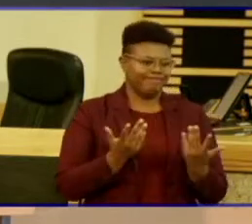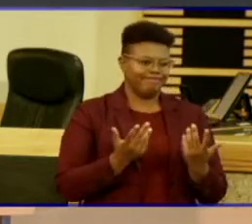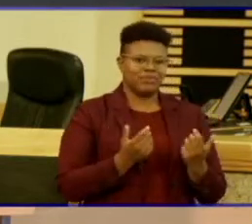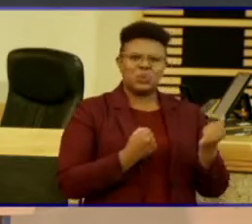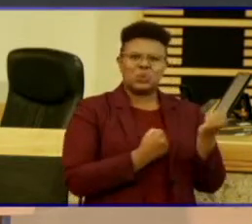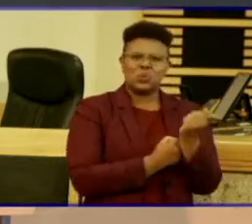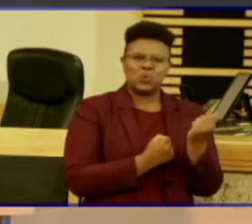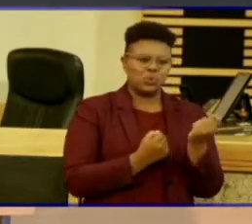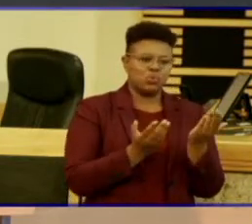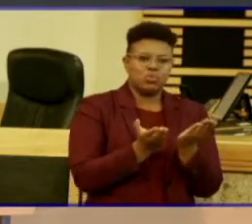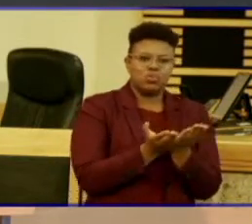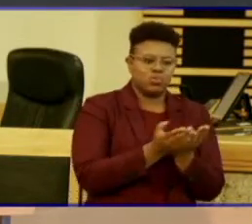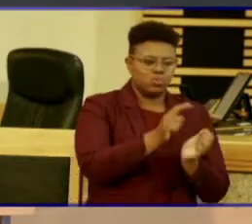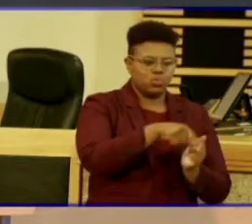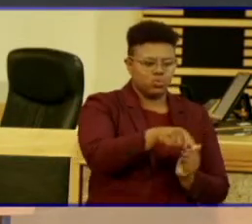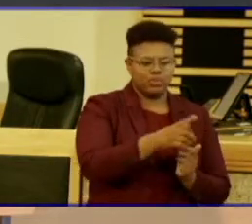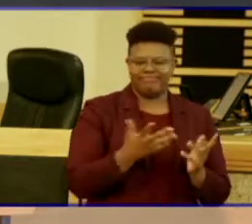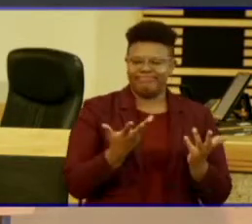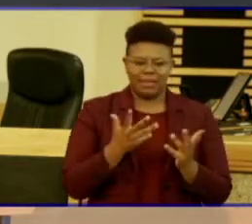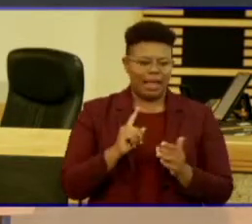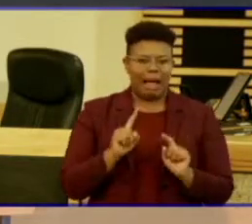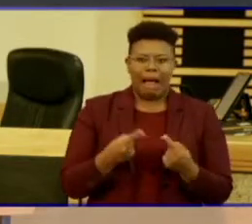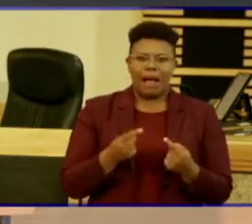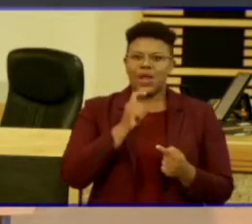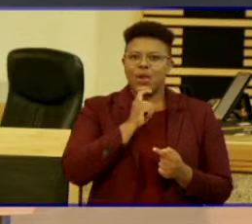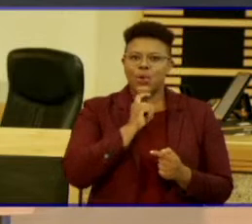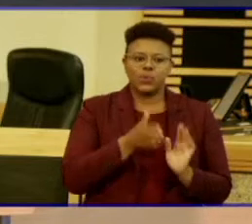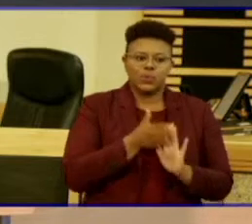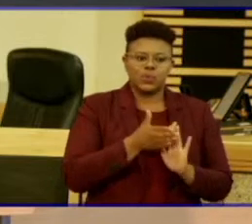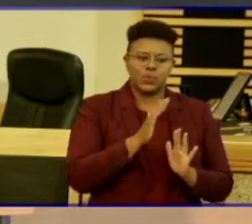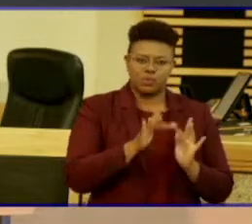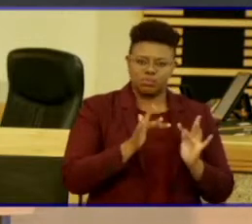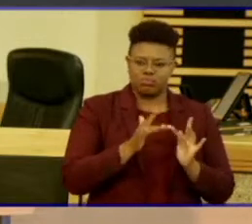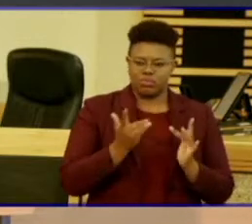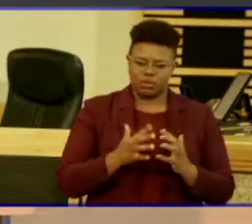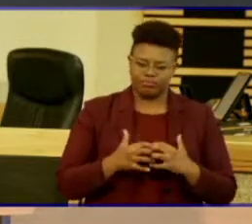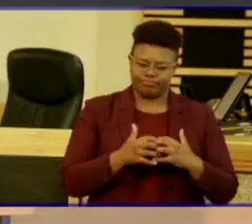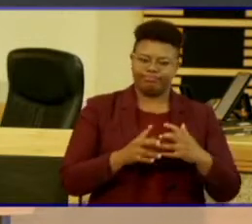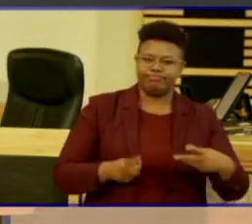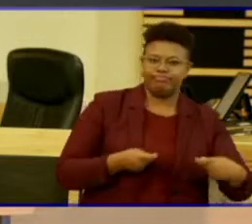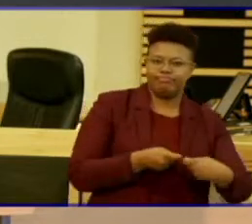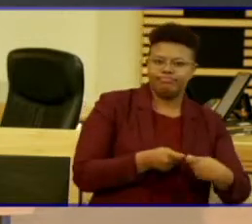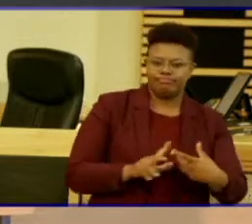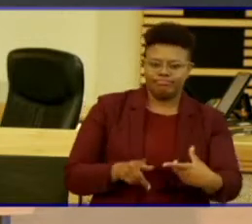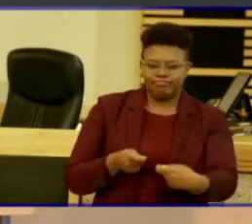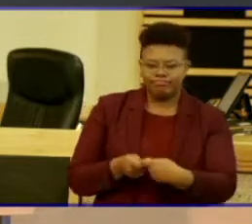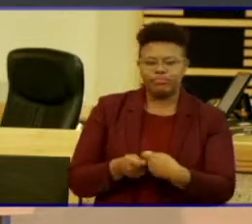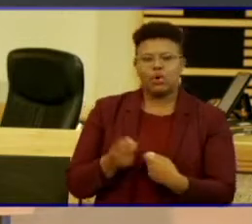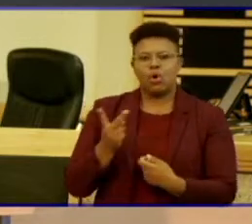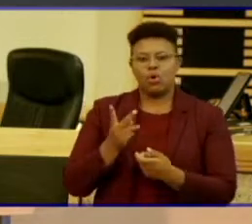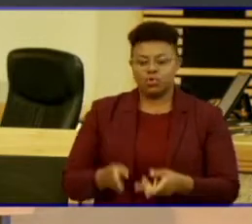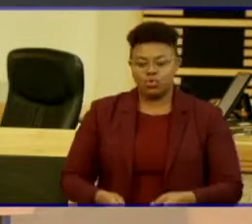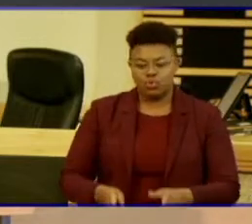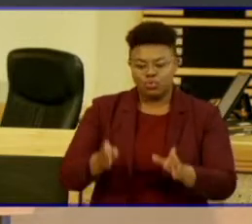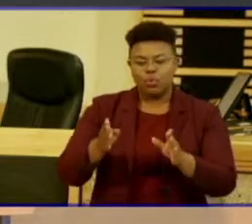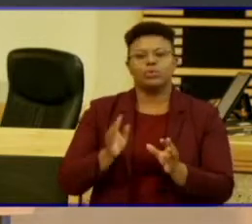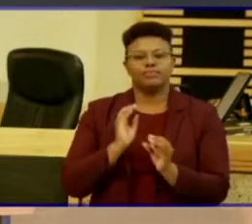schools using alternative technology, the eradication of informal settlement and investing in rural roads